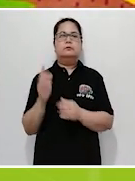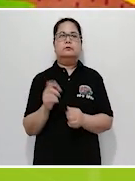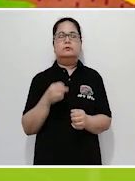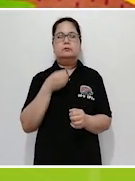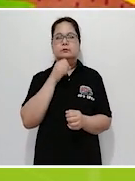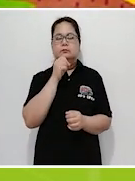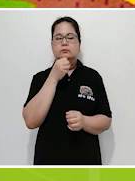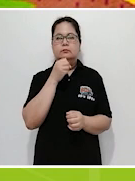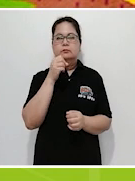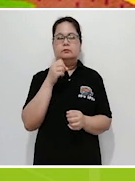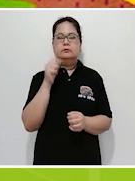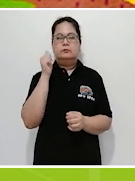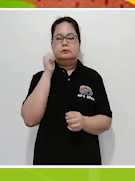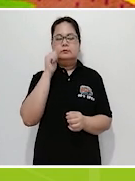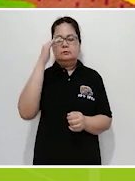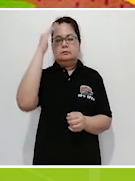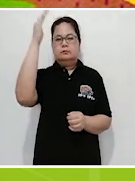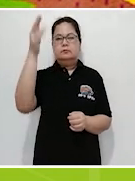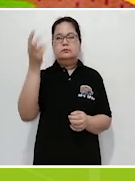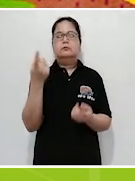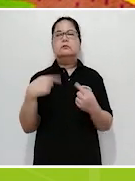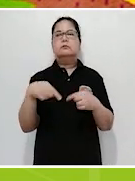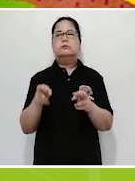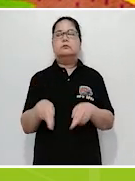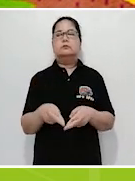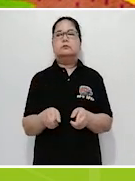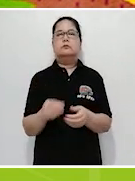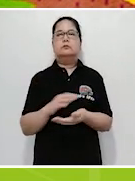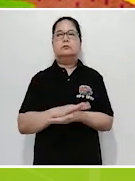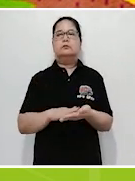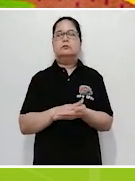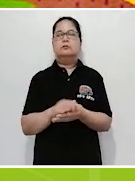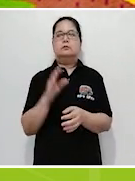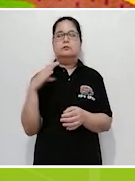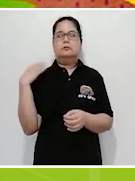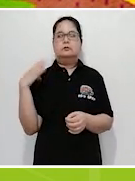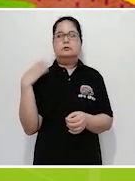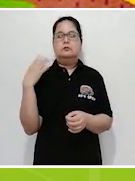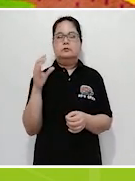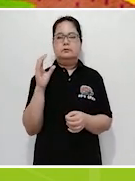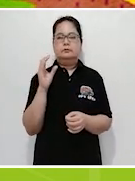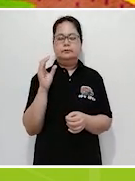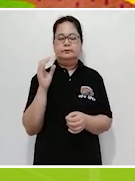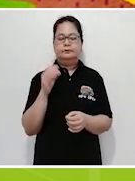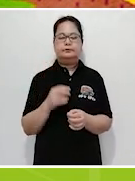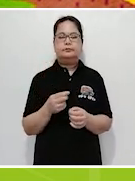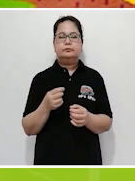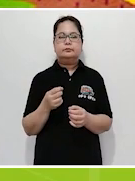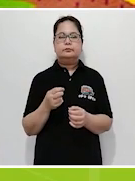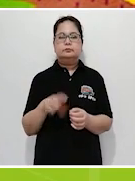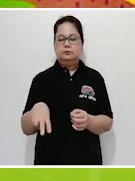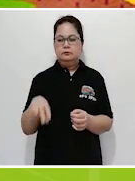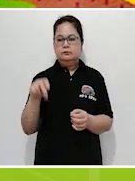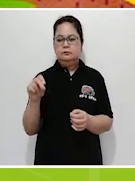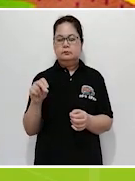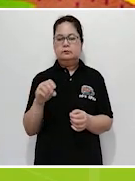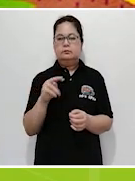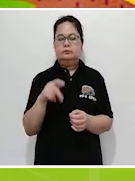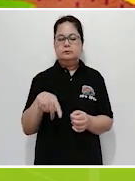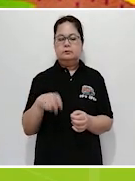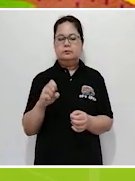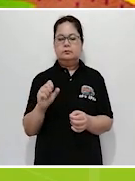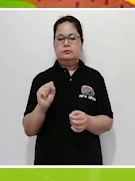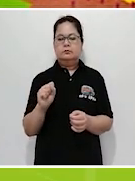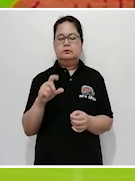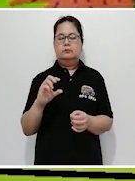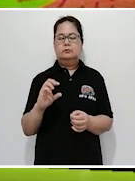Once upon a time, an old woman went to the riverside to wash clothes. She then found a peach on